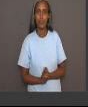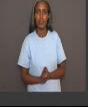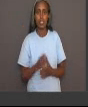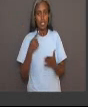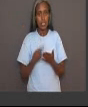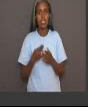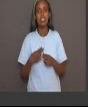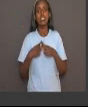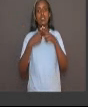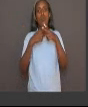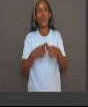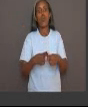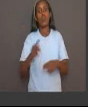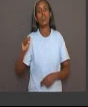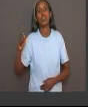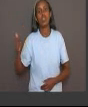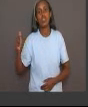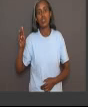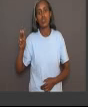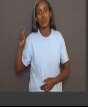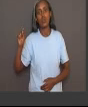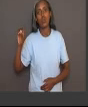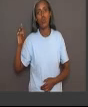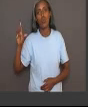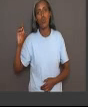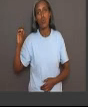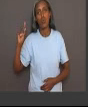This is called a tautology.